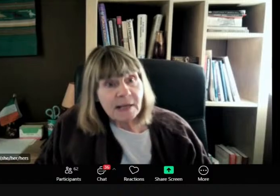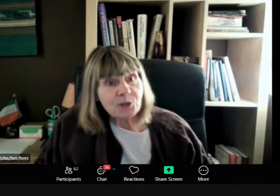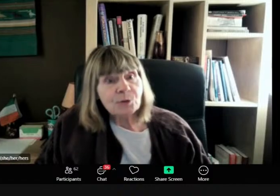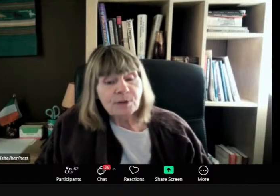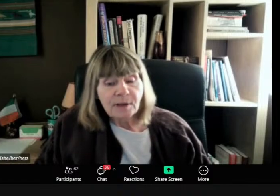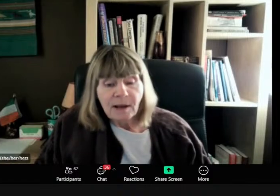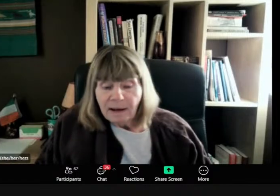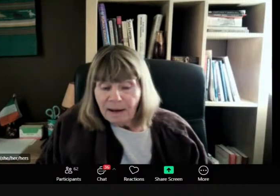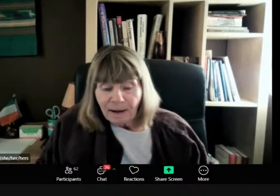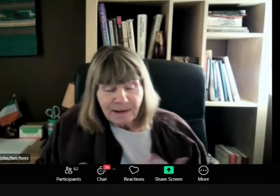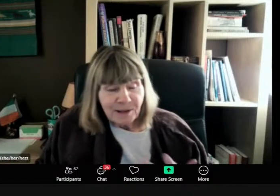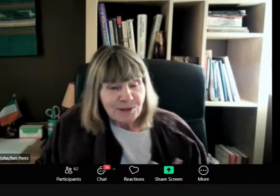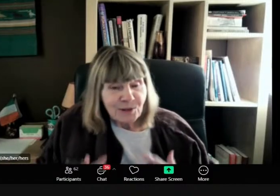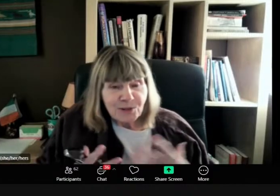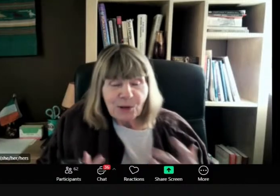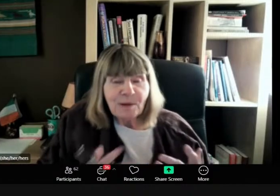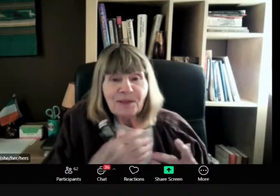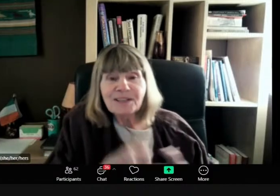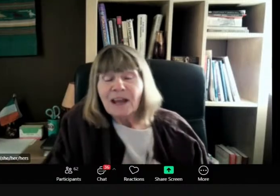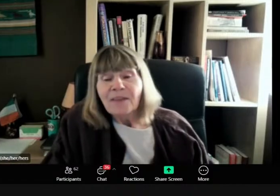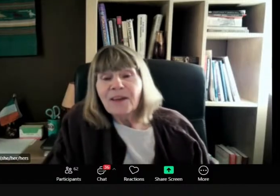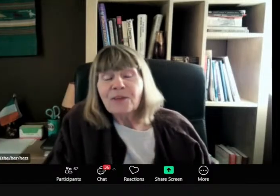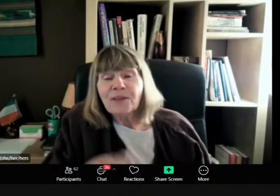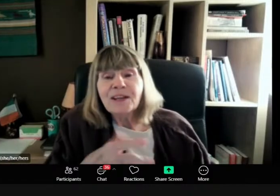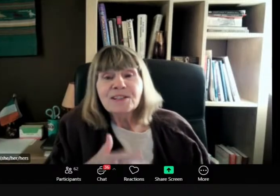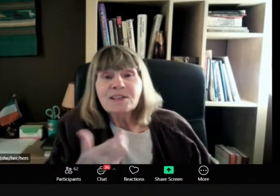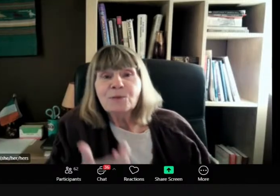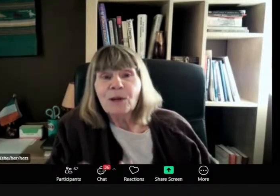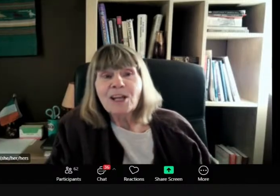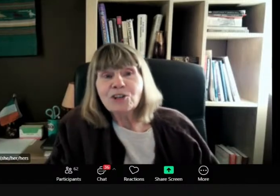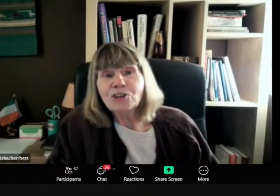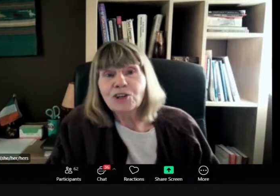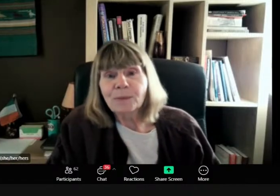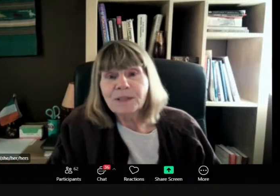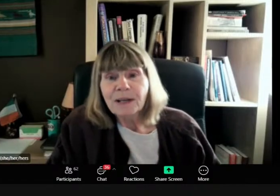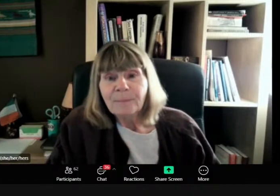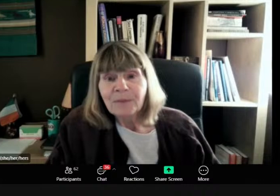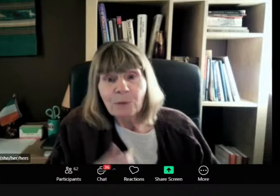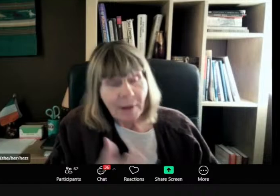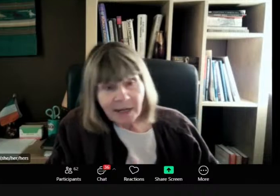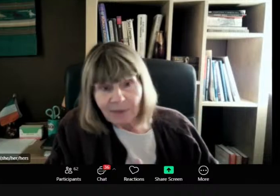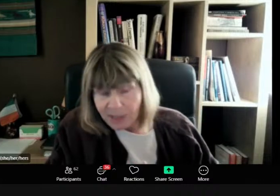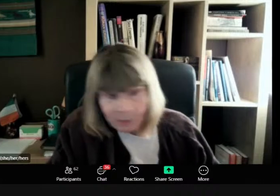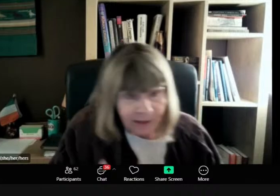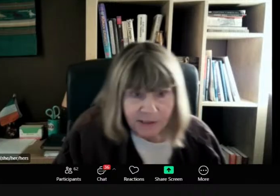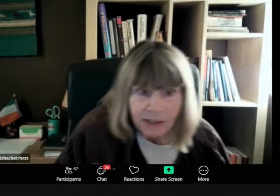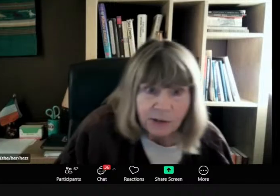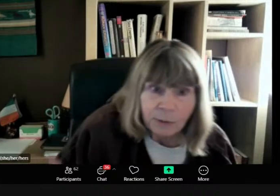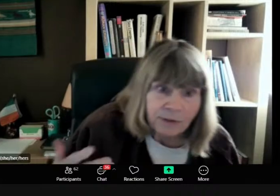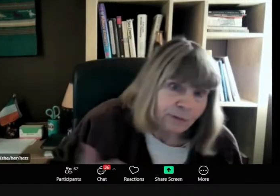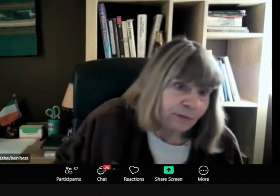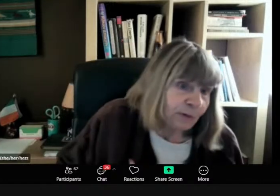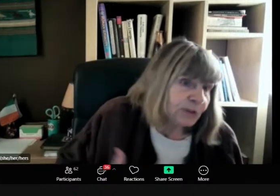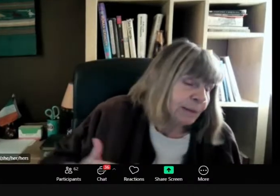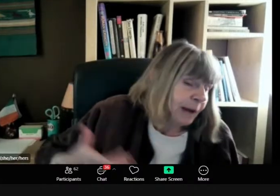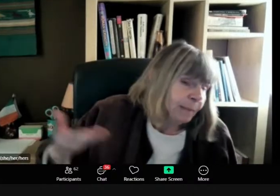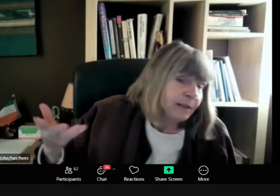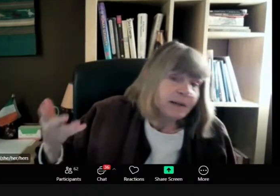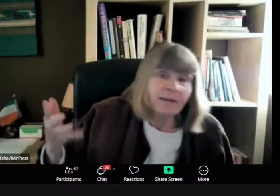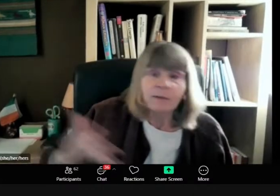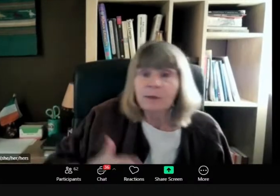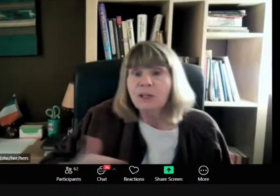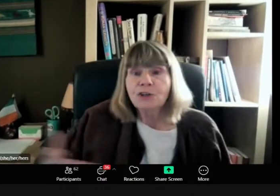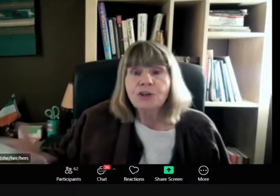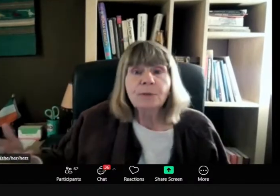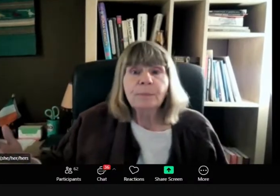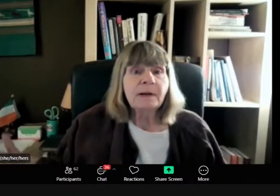be sexual. So there's so many things. The other thing is relationships. For many of us, we continue, if we're fortunate, maybe